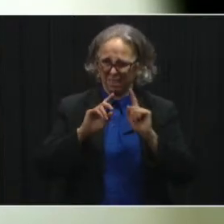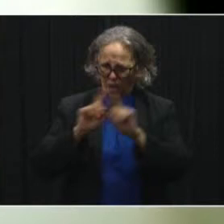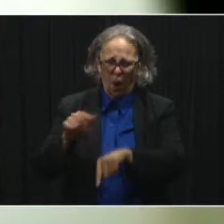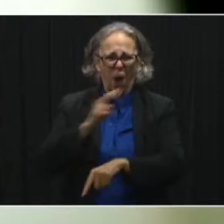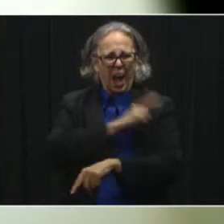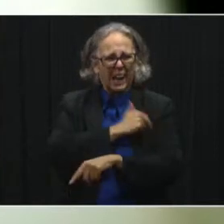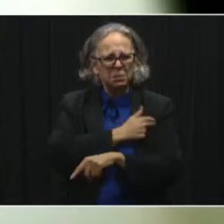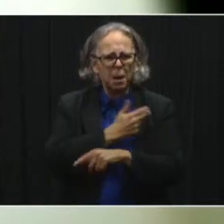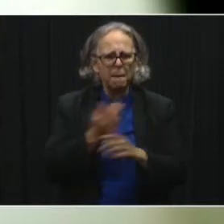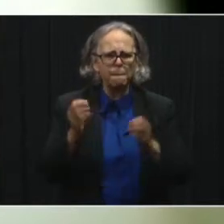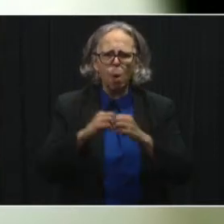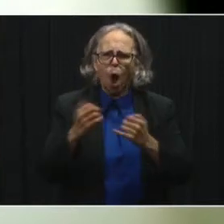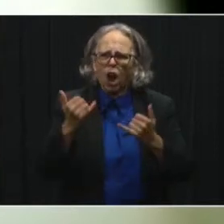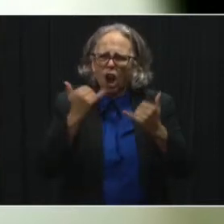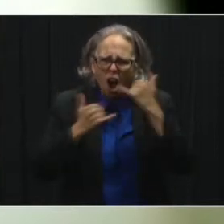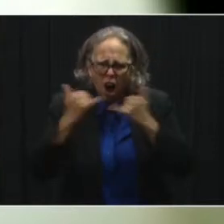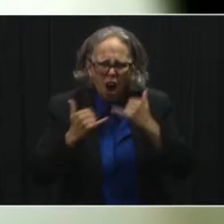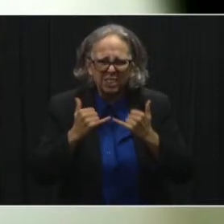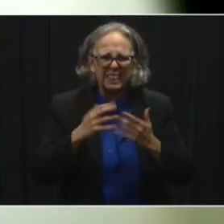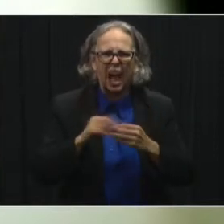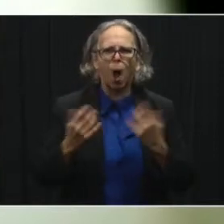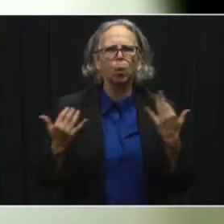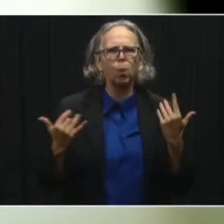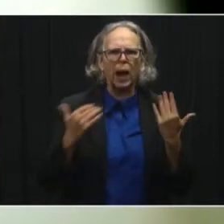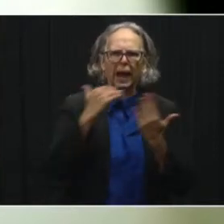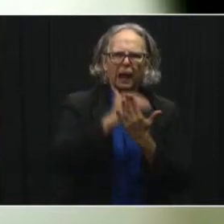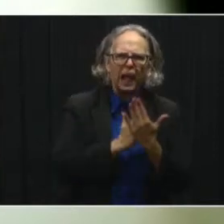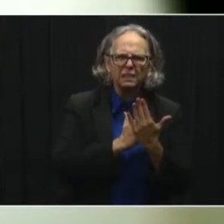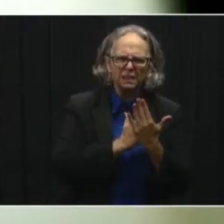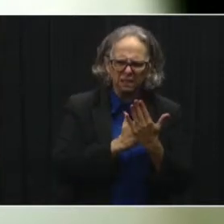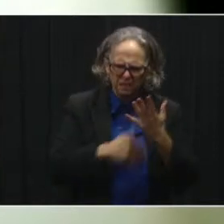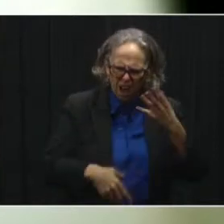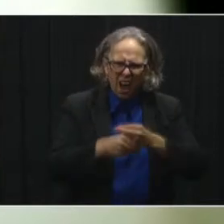longer, and they're all young.